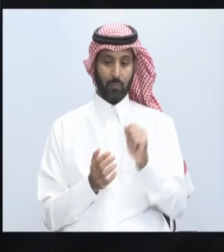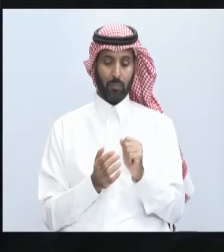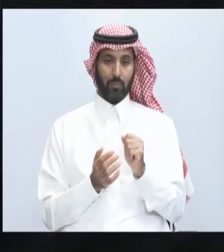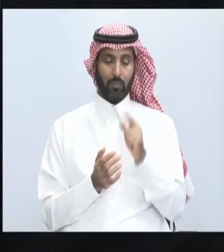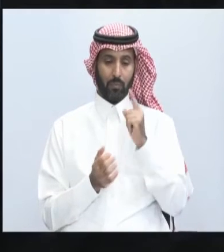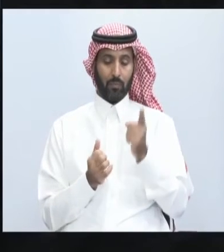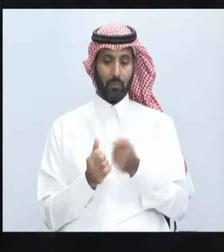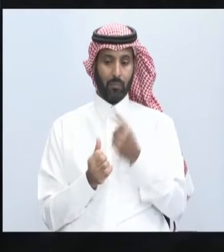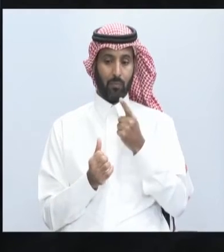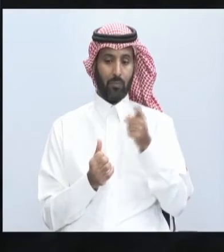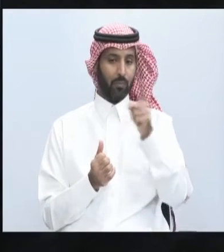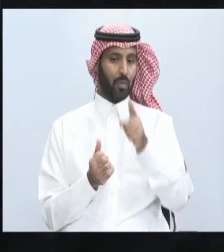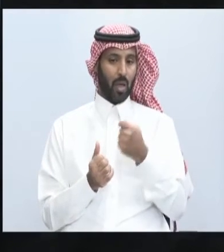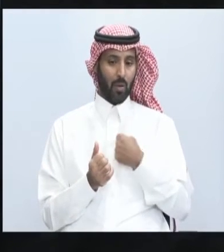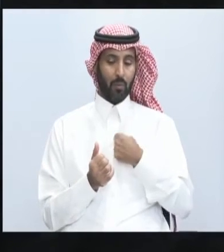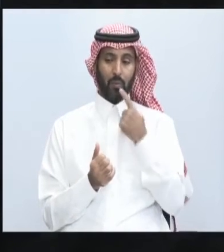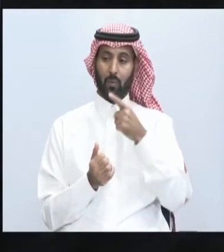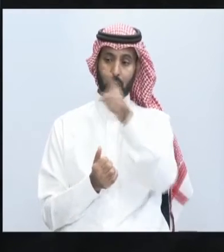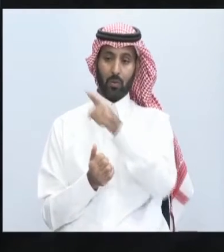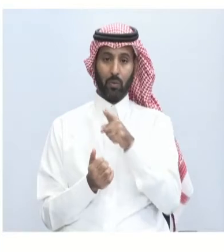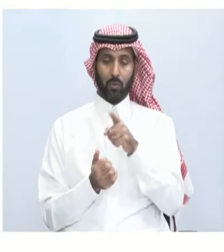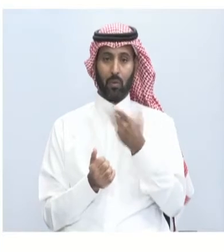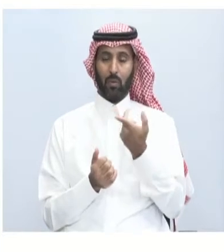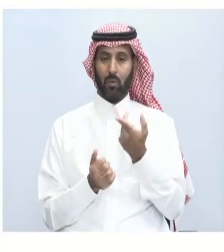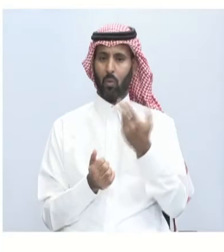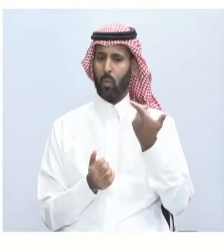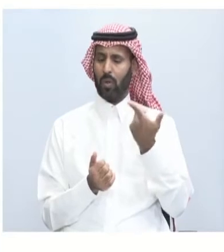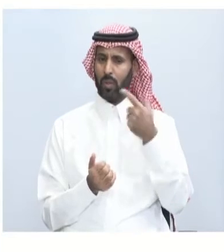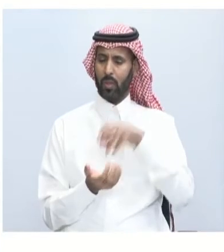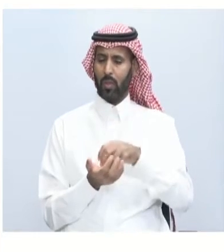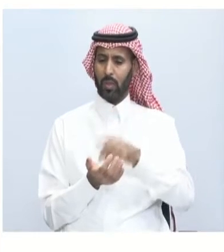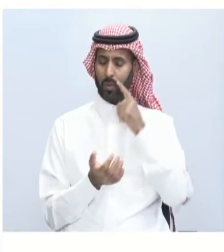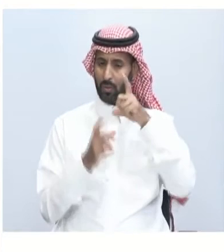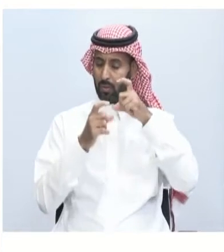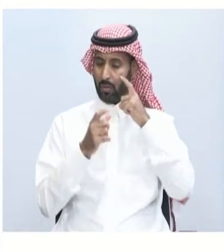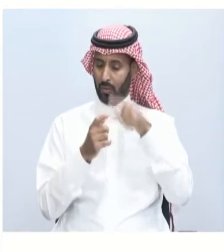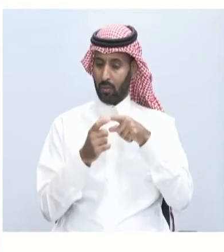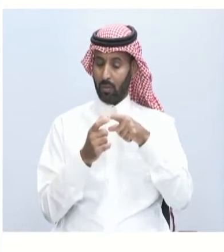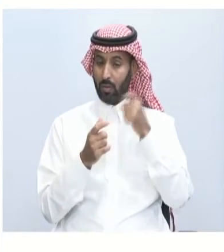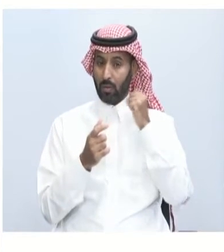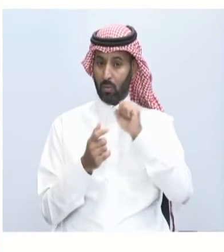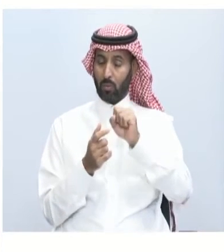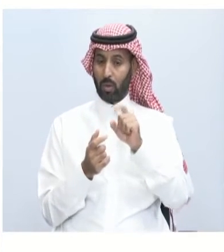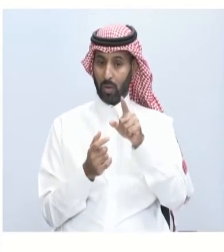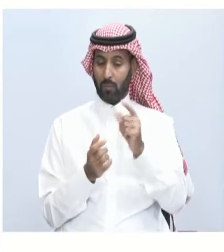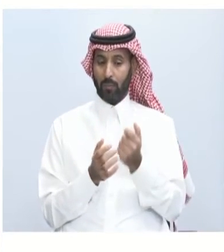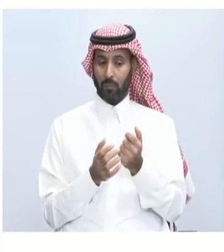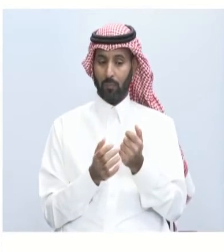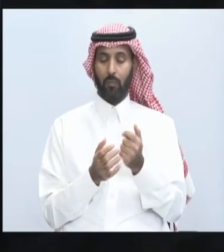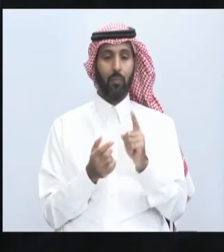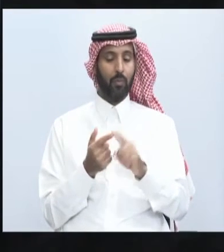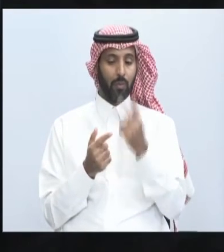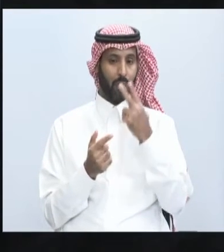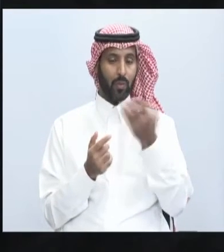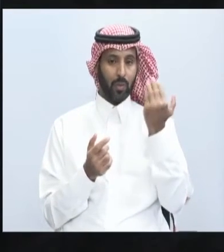And the first question I would like to ask you is, what things in the pictures that do you have? So we have